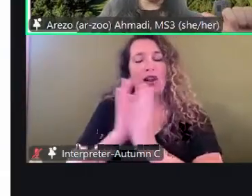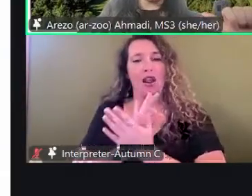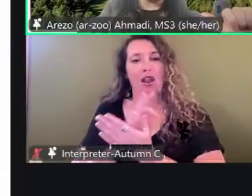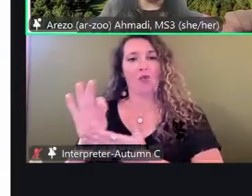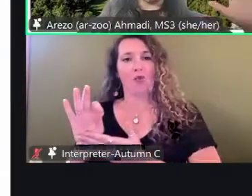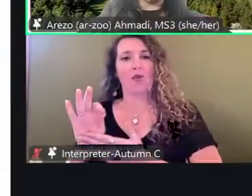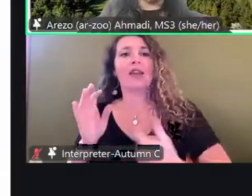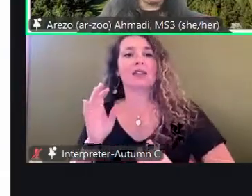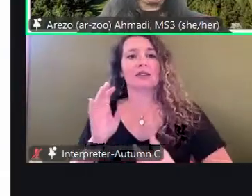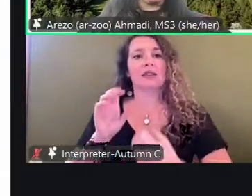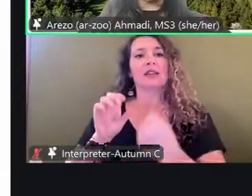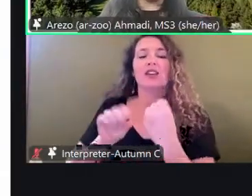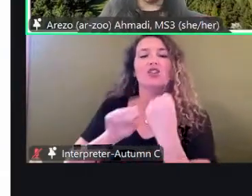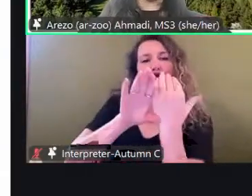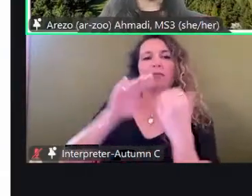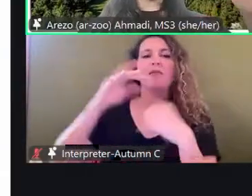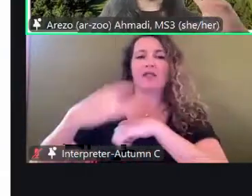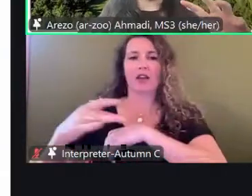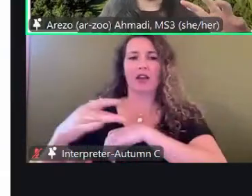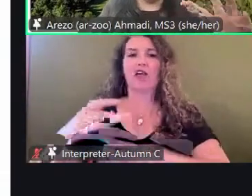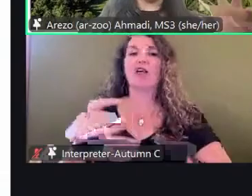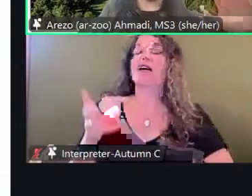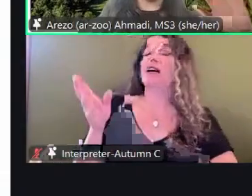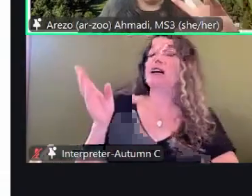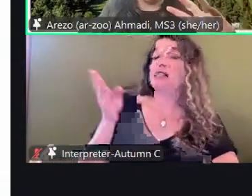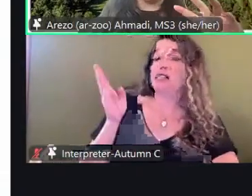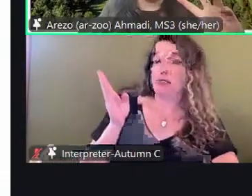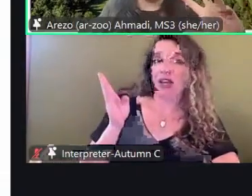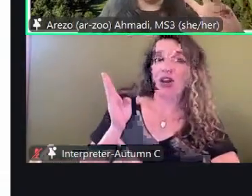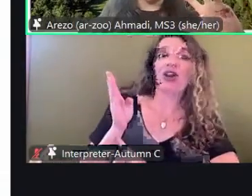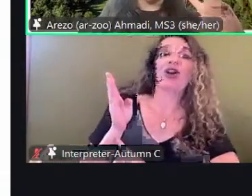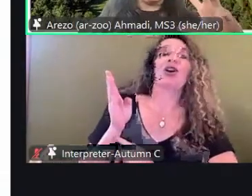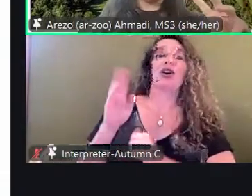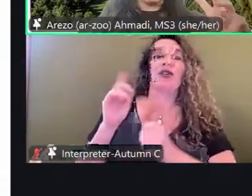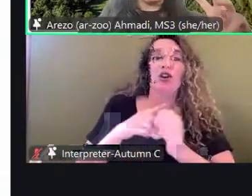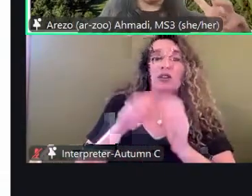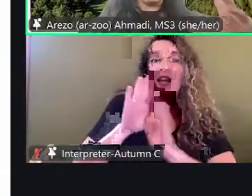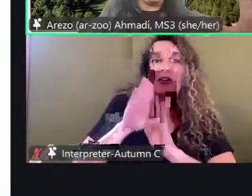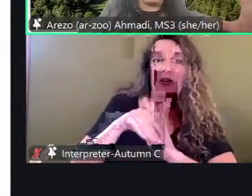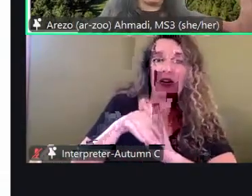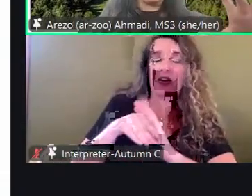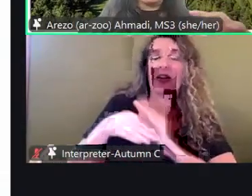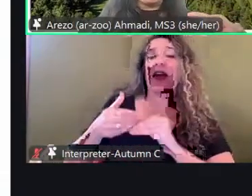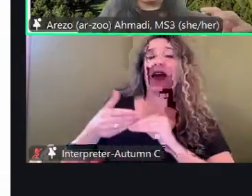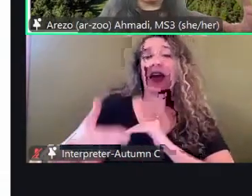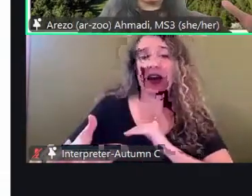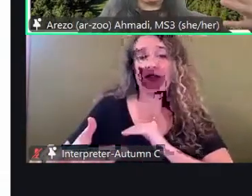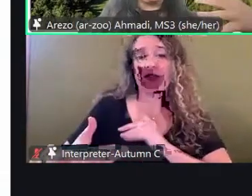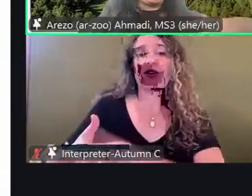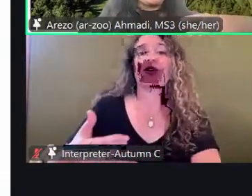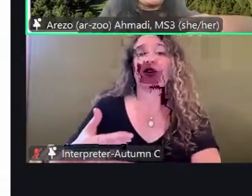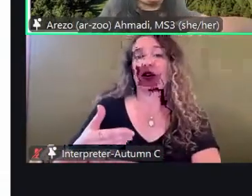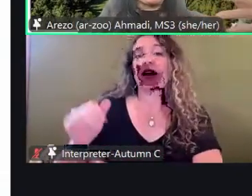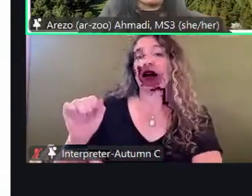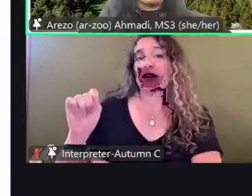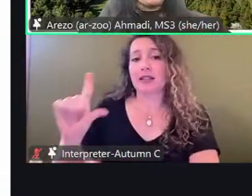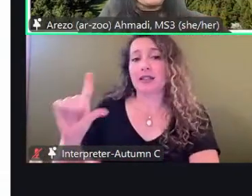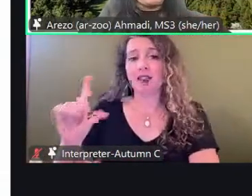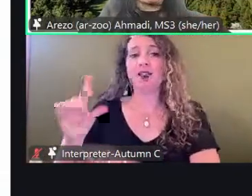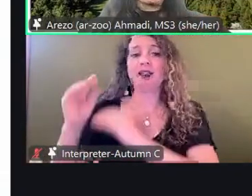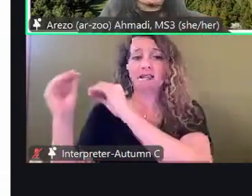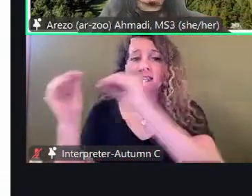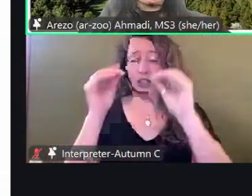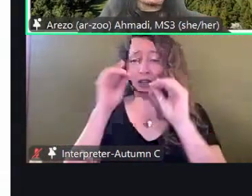a speaker session in the first half hour, and then that was followed by half hour of ASL teaching. So me and my